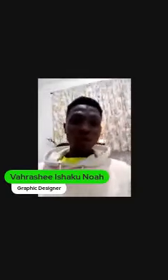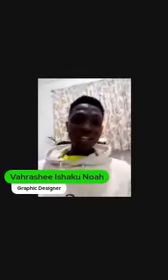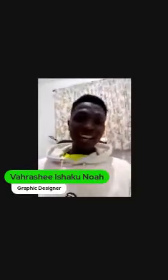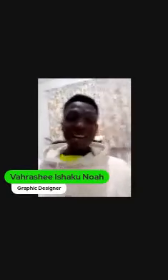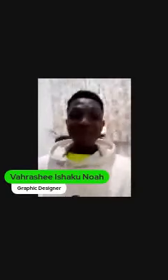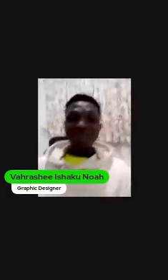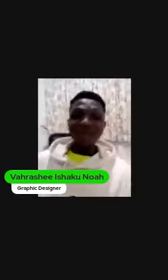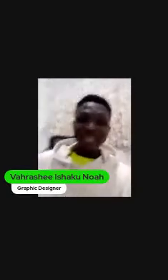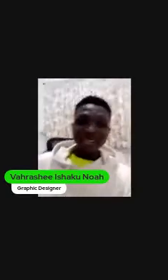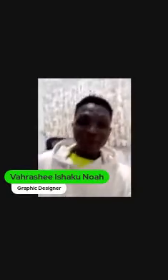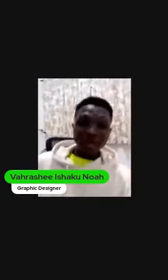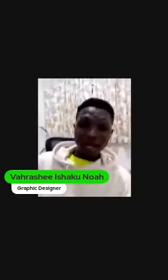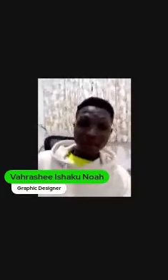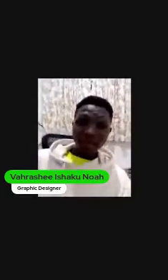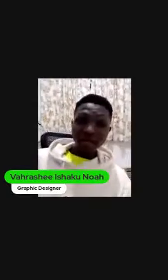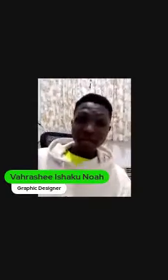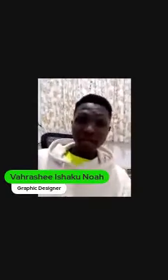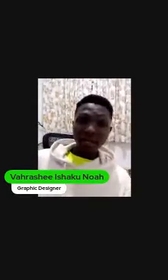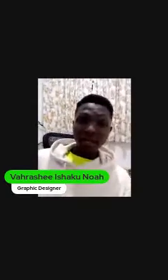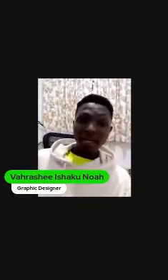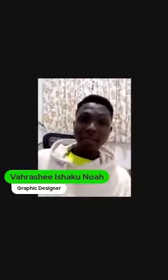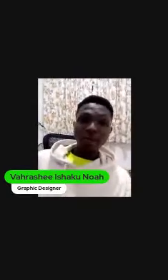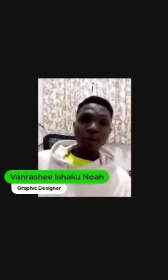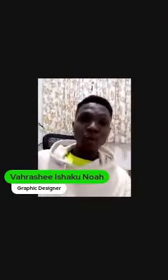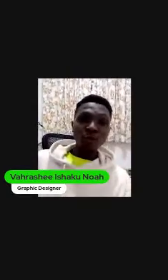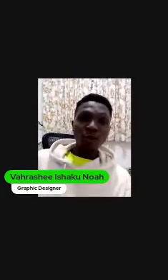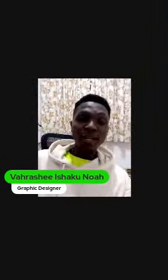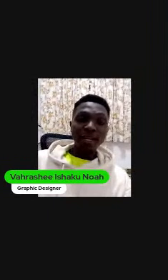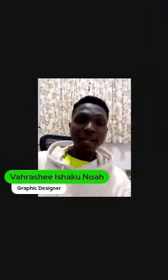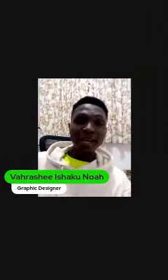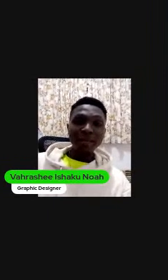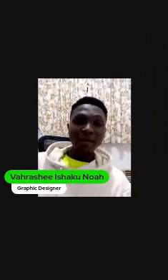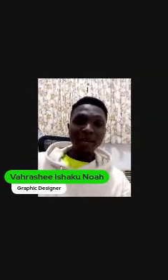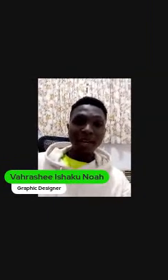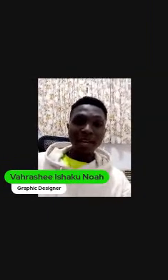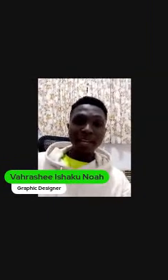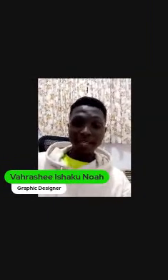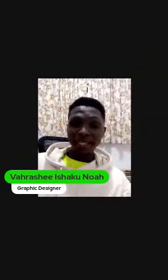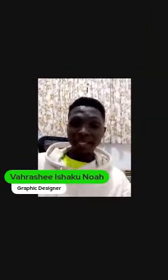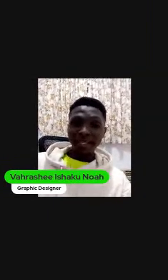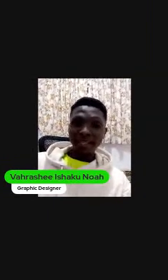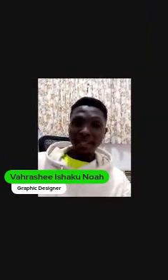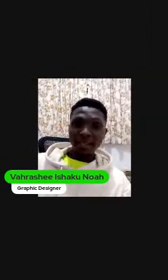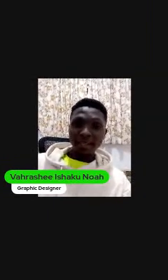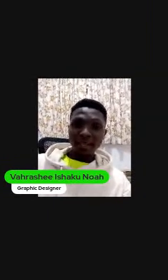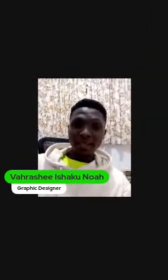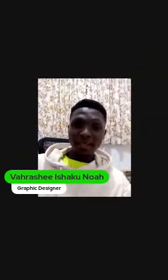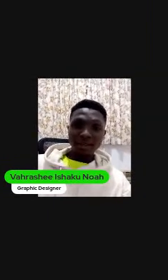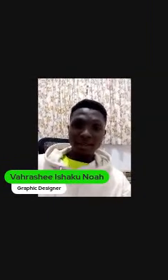Good morning. I hope that you can all hear me. I just hope you can hear me clearly.